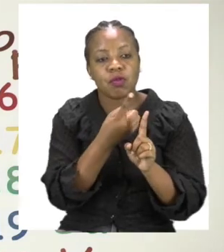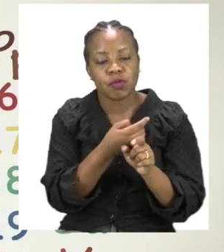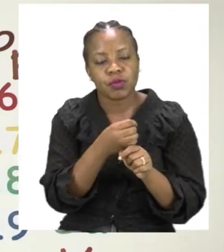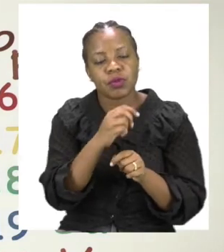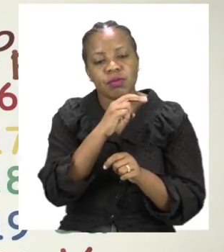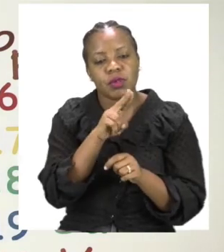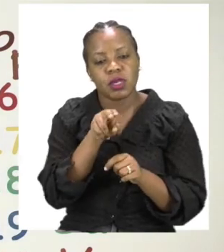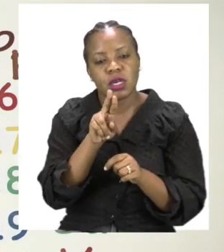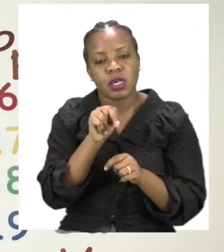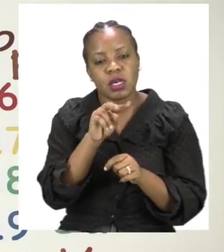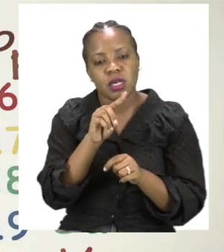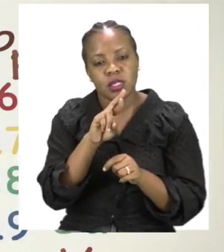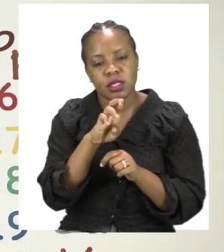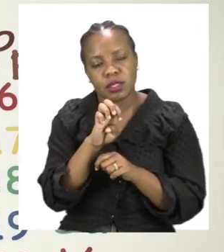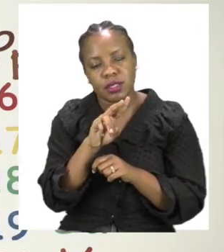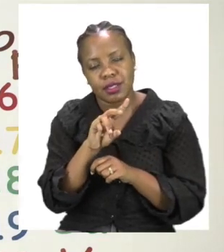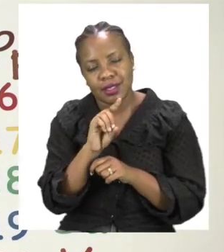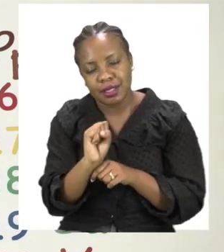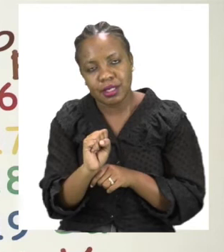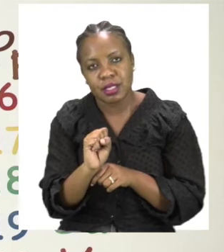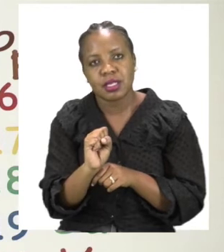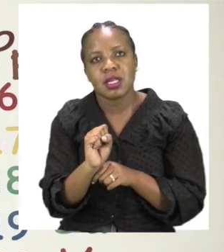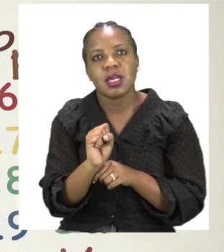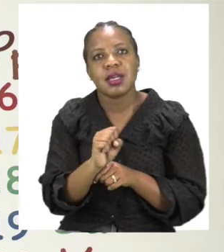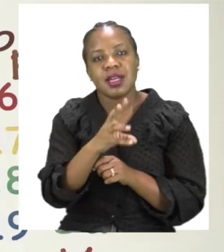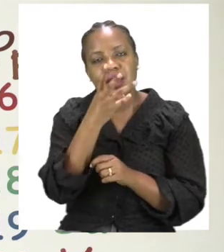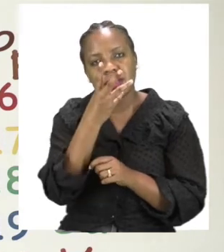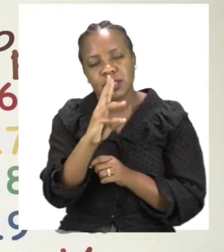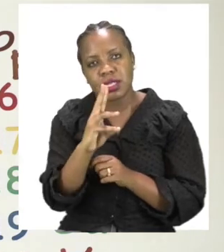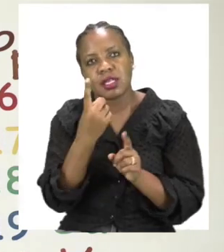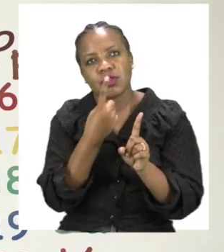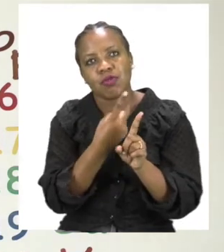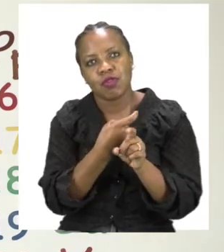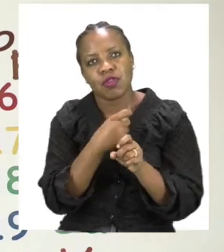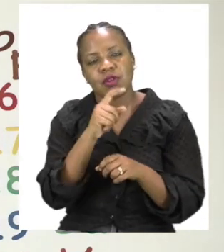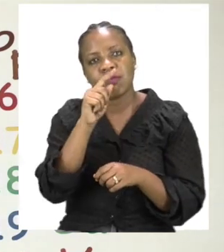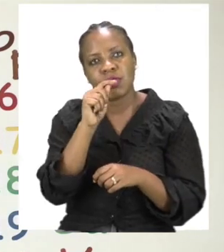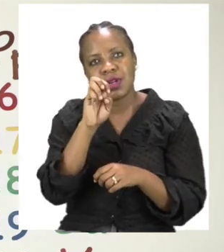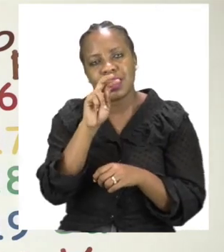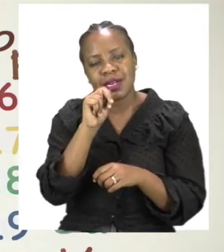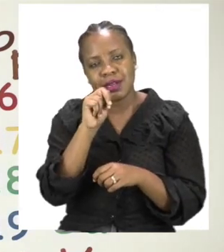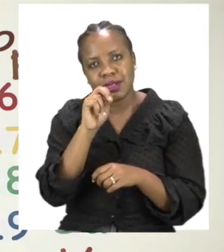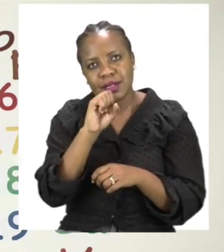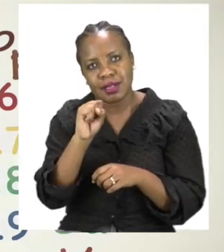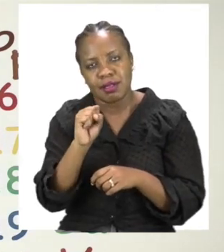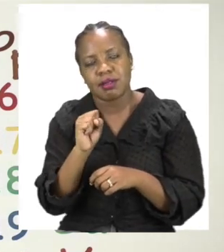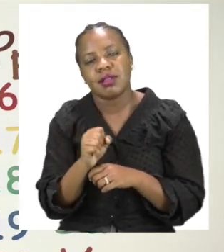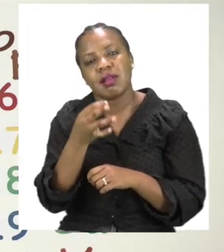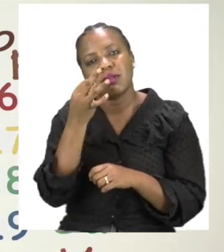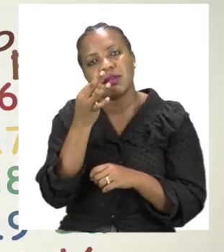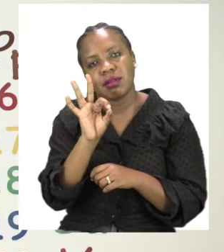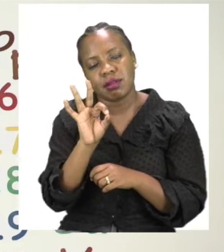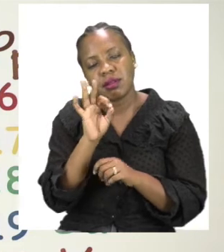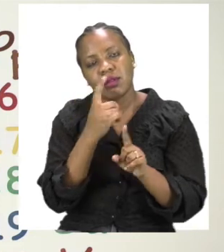brought it down. Lastly, we took the 9 from units and we brought